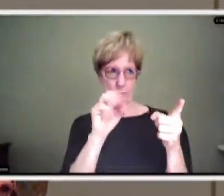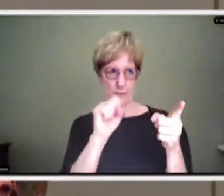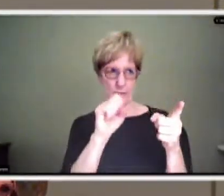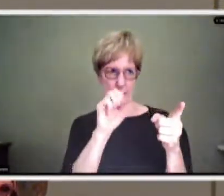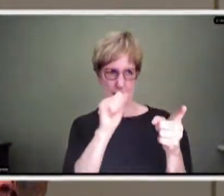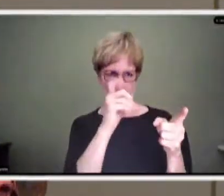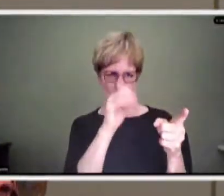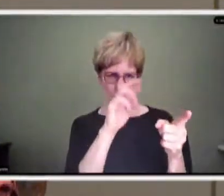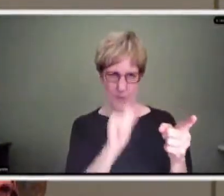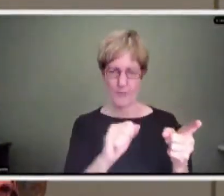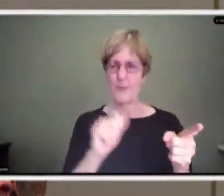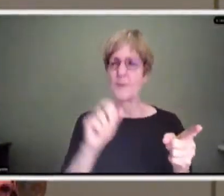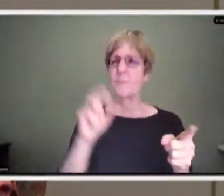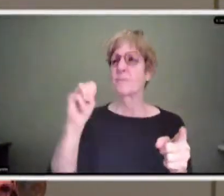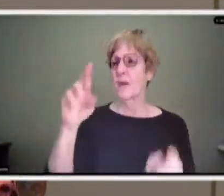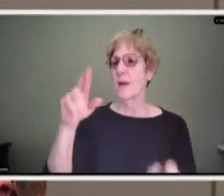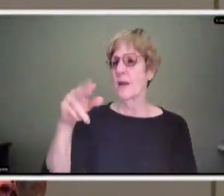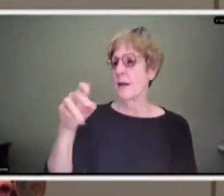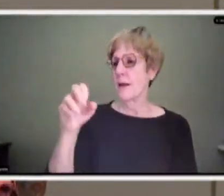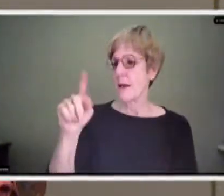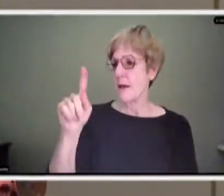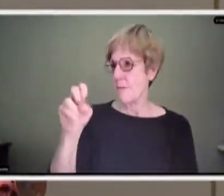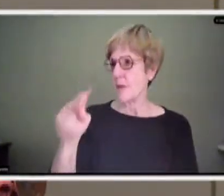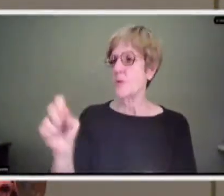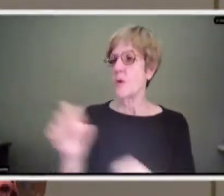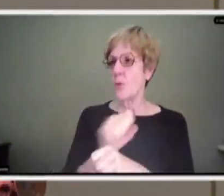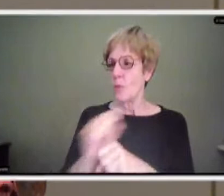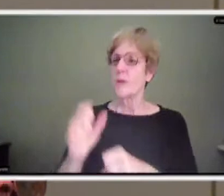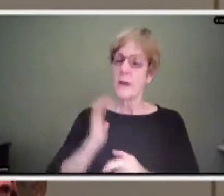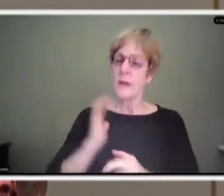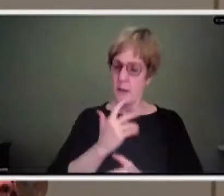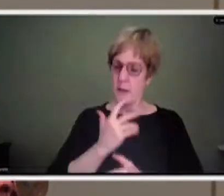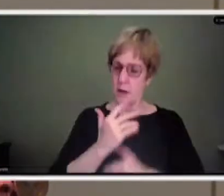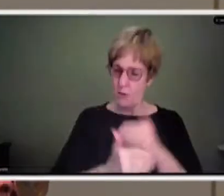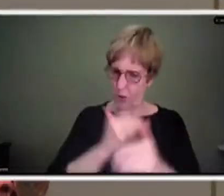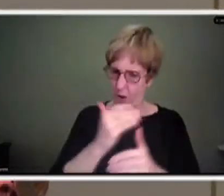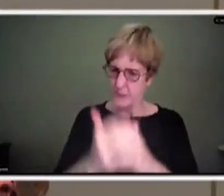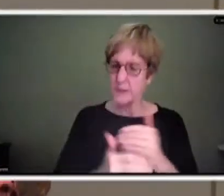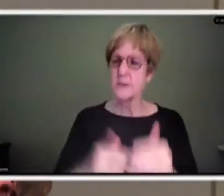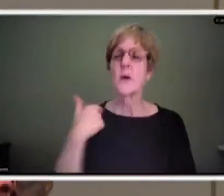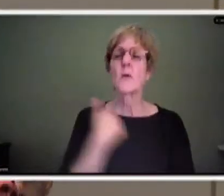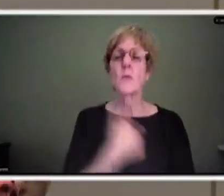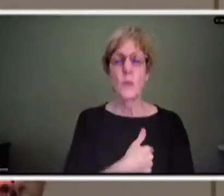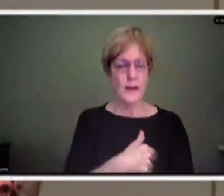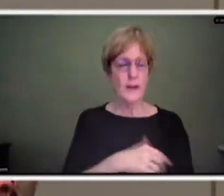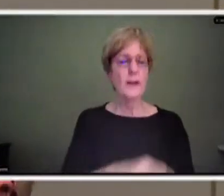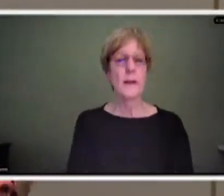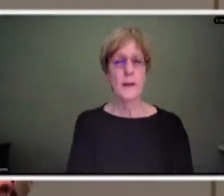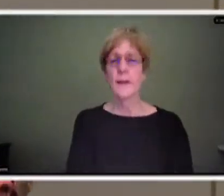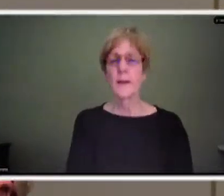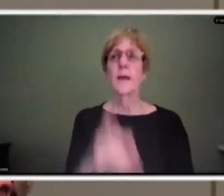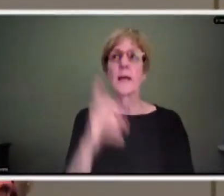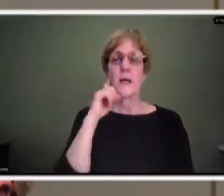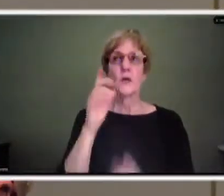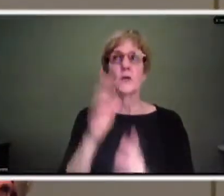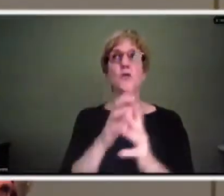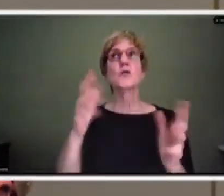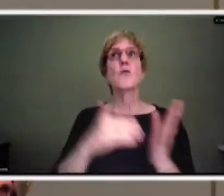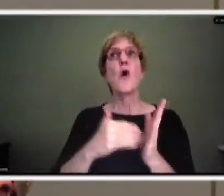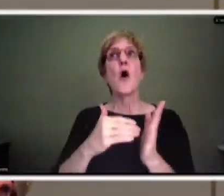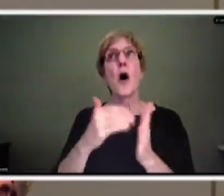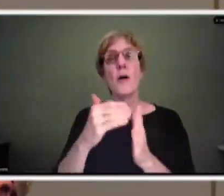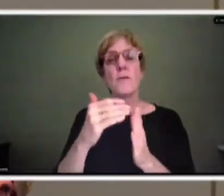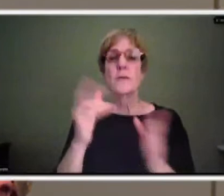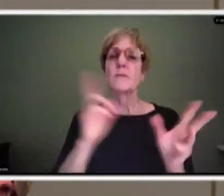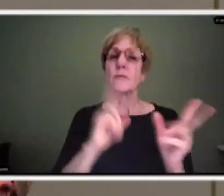Pettin. I know that we're working on our process, but we do hear far too often from constituents